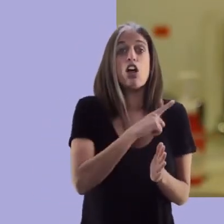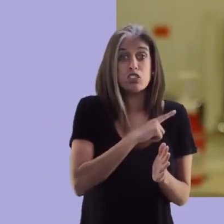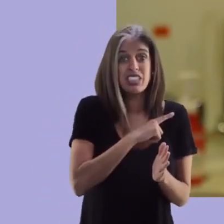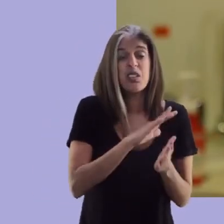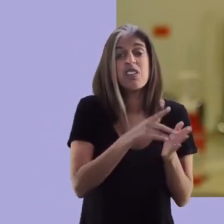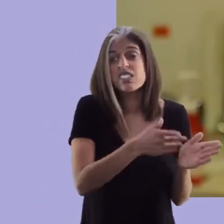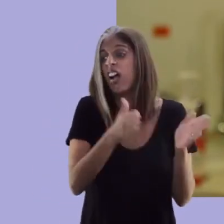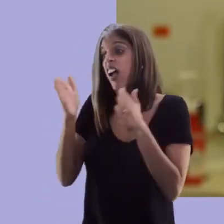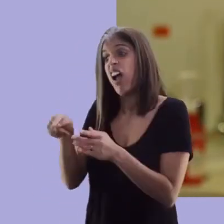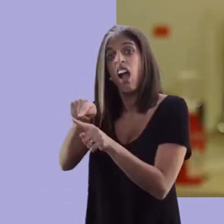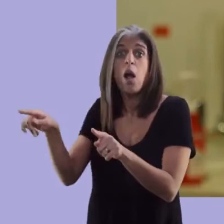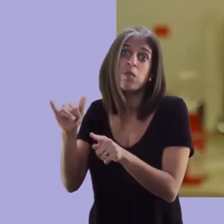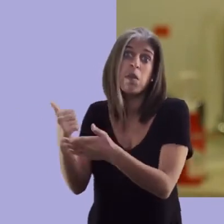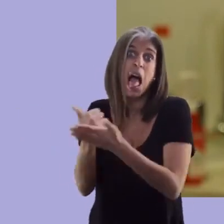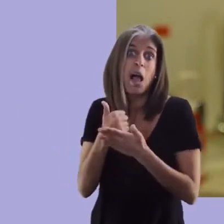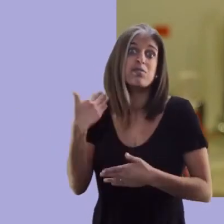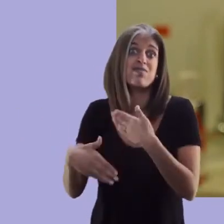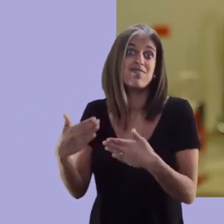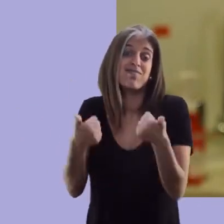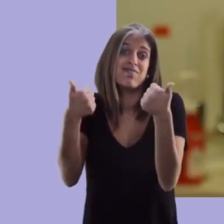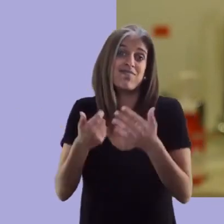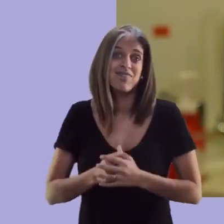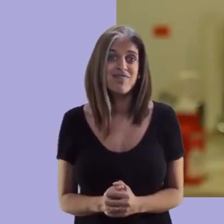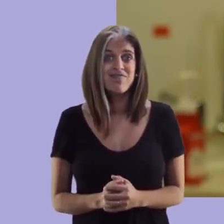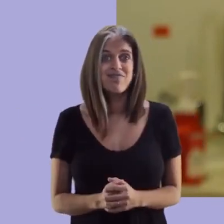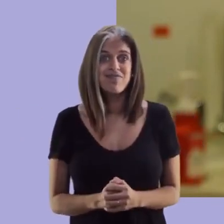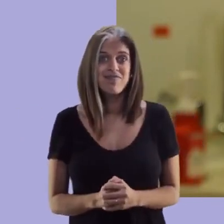then some of these products can be really effective and can really help.